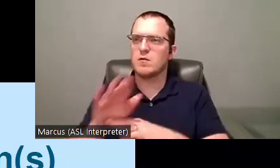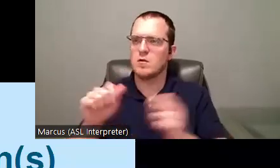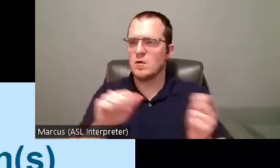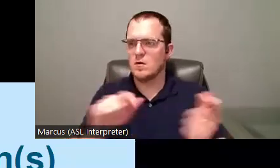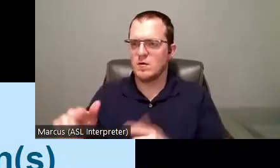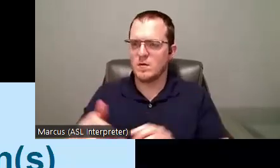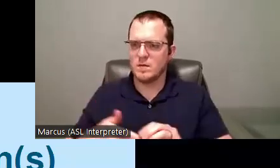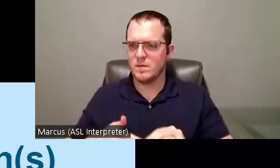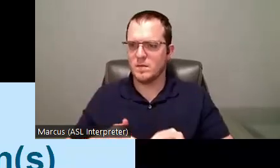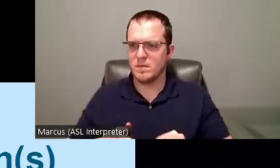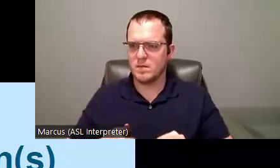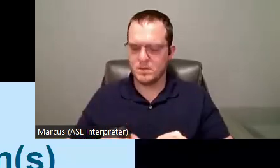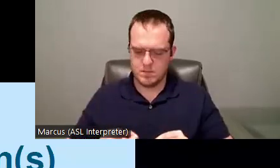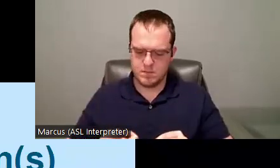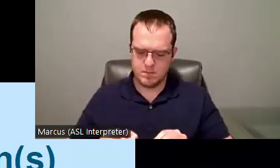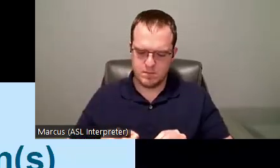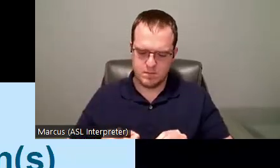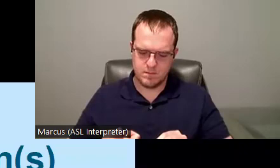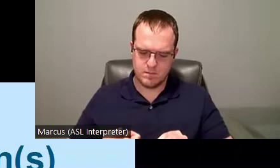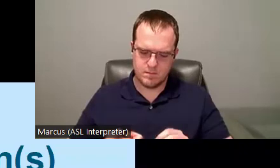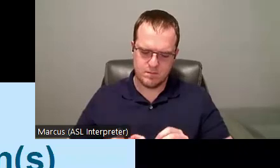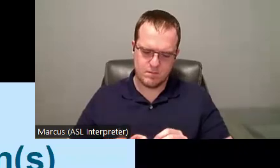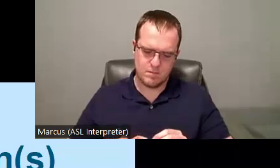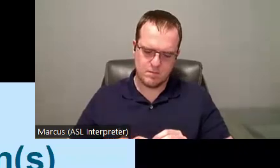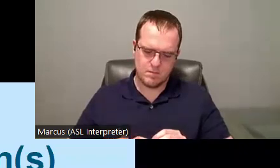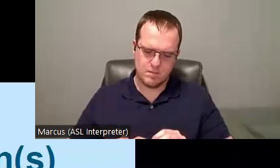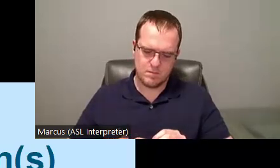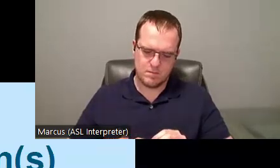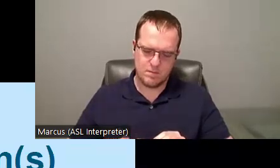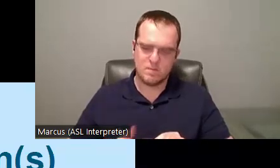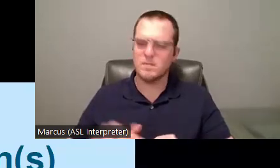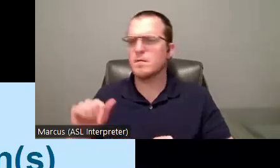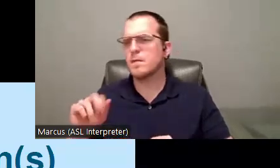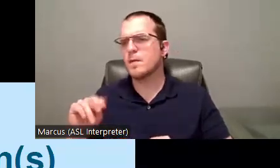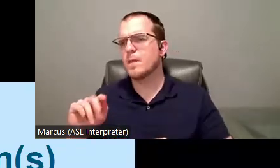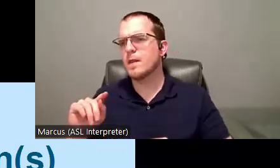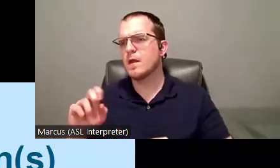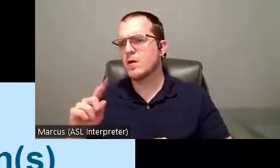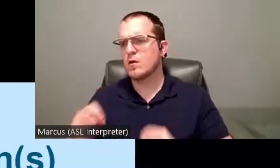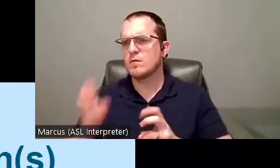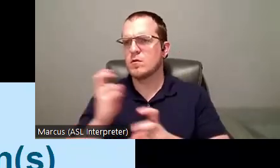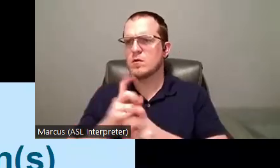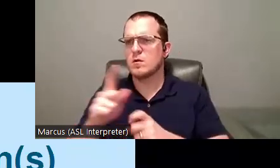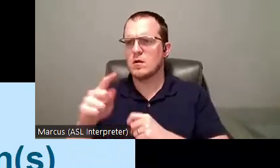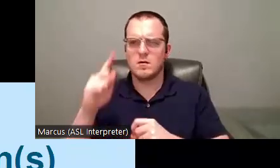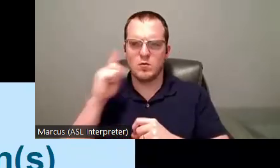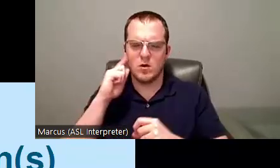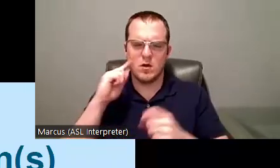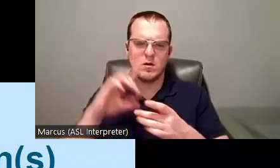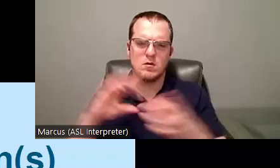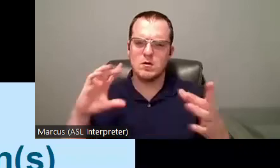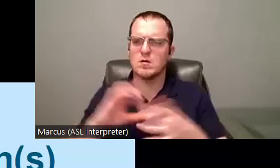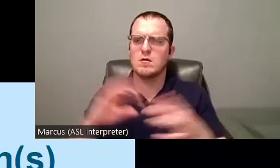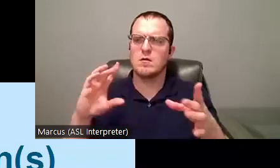housing for Annette, we're having some trouble hearing you. The audio's cutting in and out.